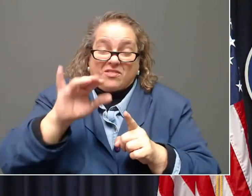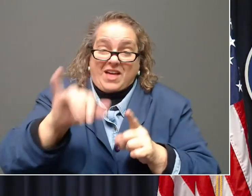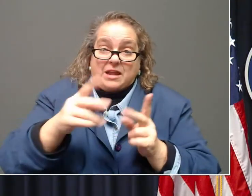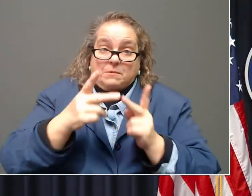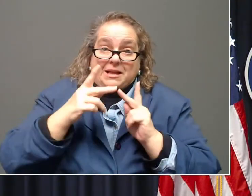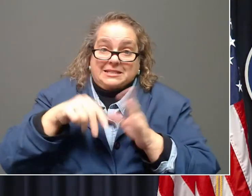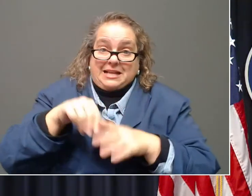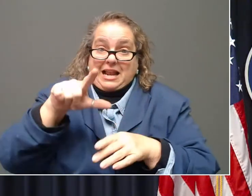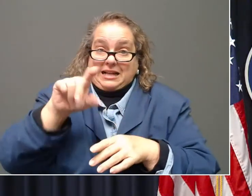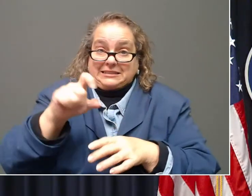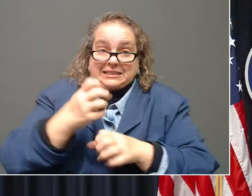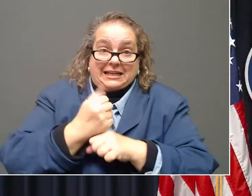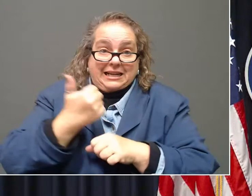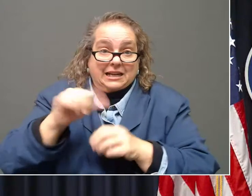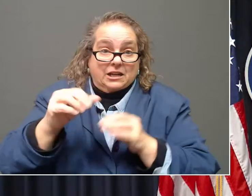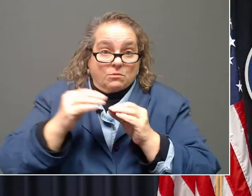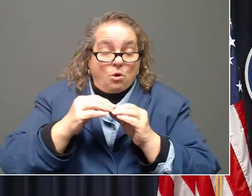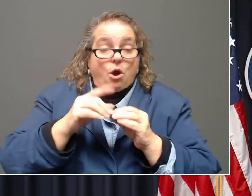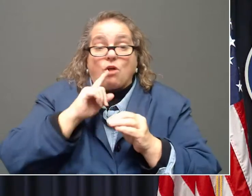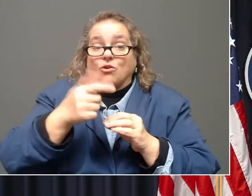Kristen Shanahan from WDRB.